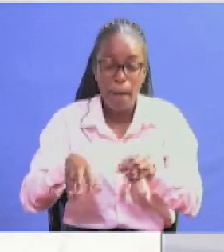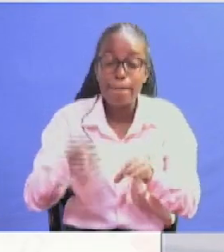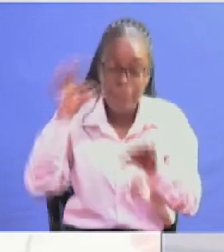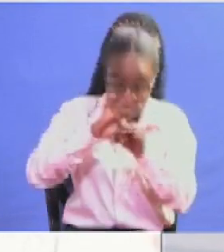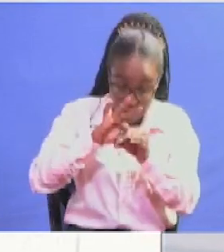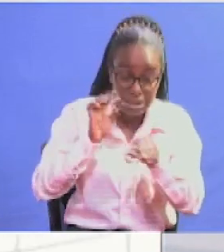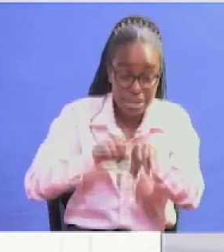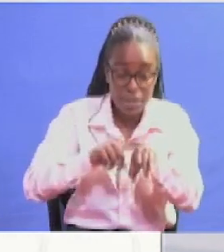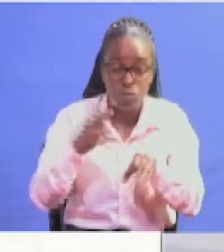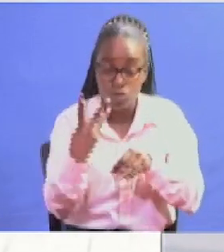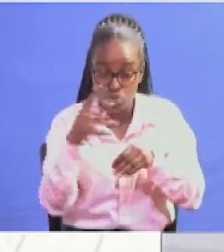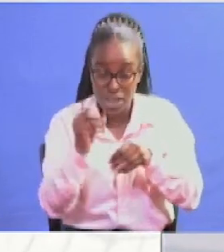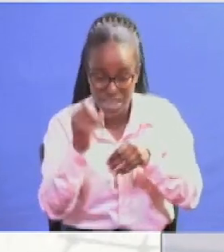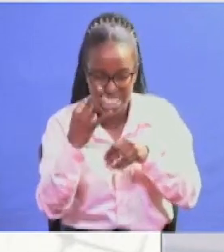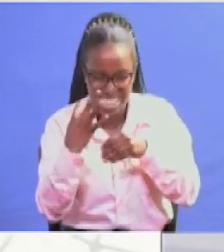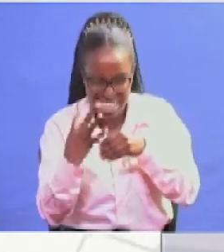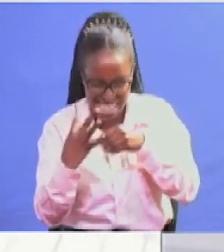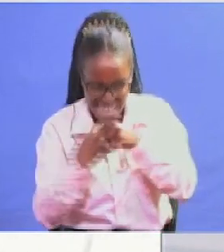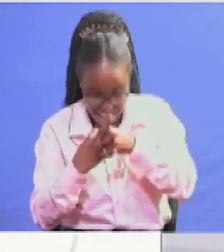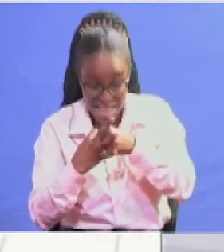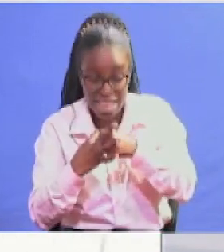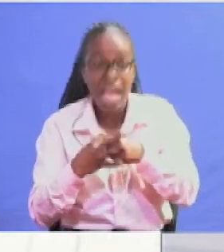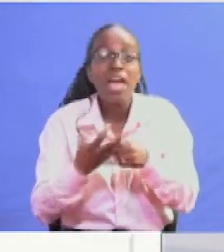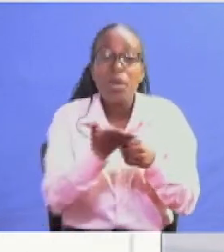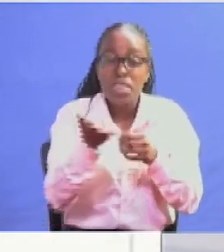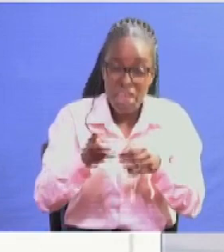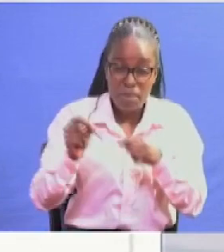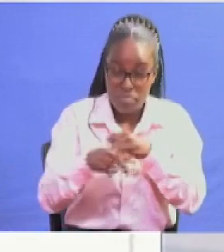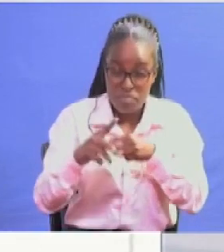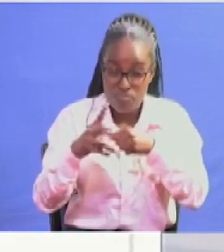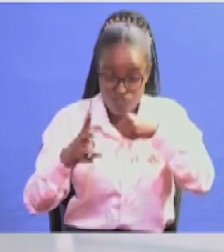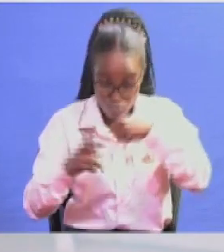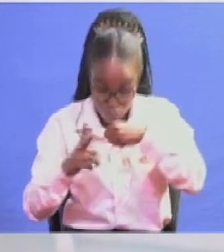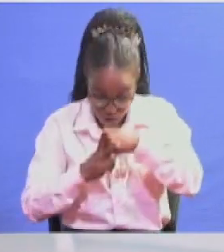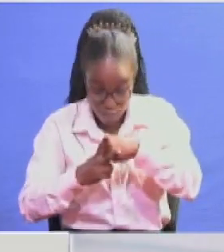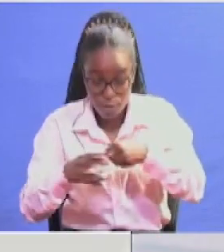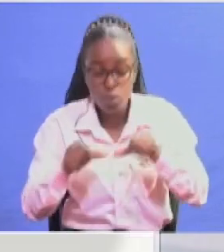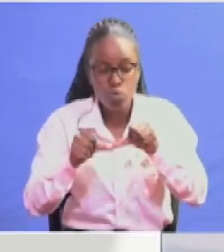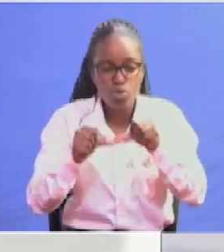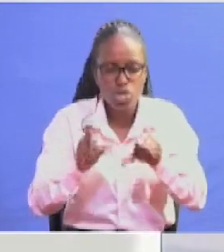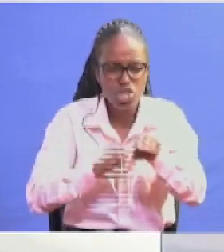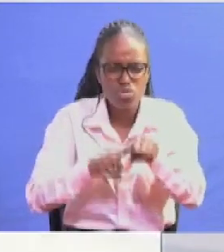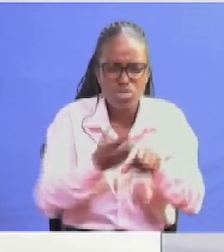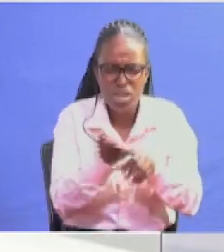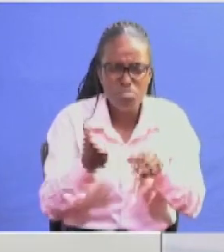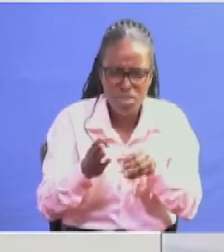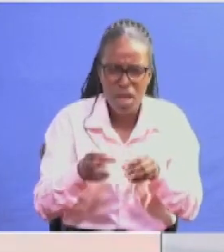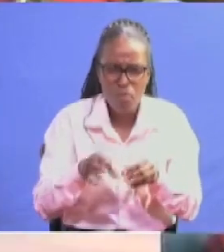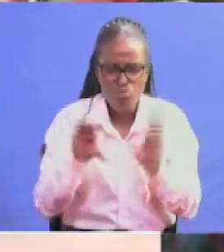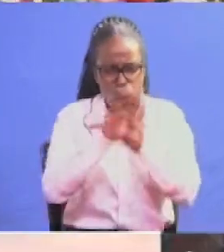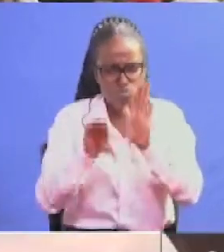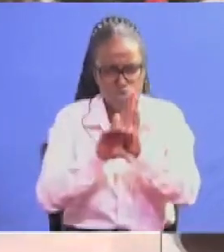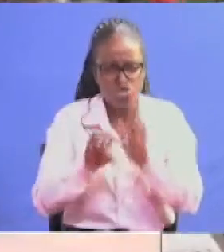on 28th June and conducted by the Independent Electoral and Boundary Commission, IEBC. Listen